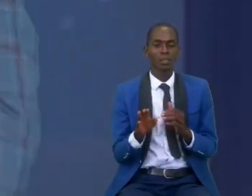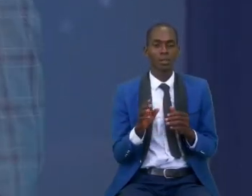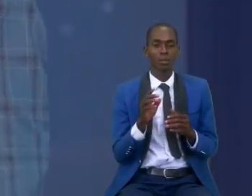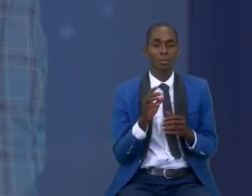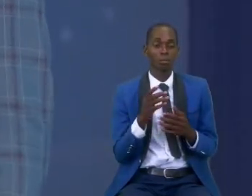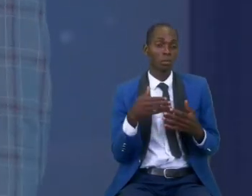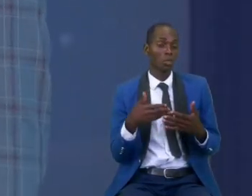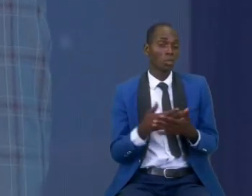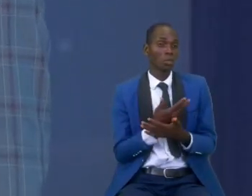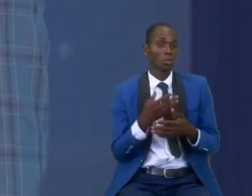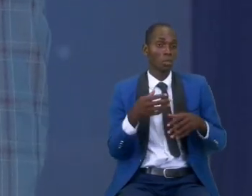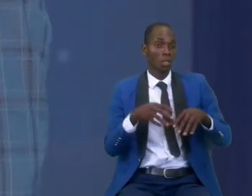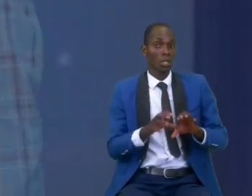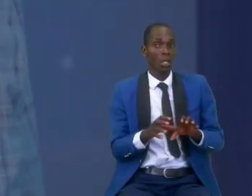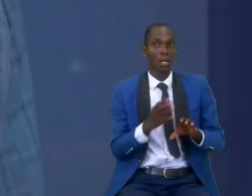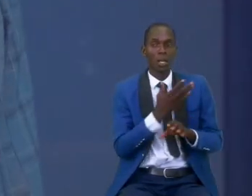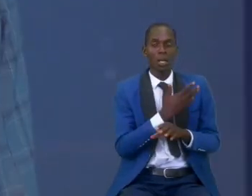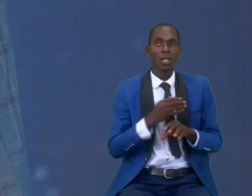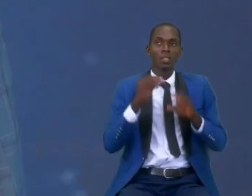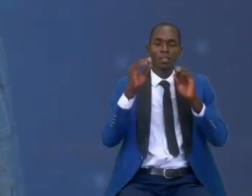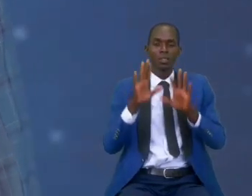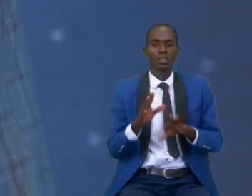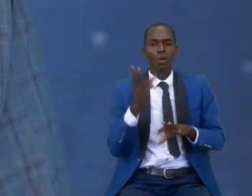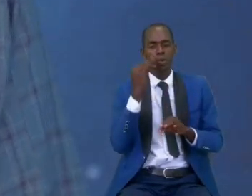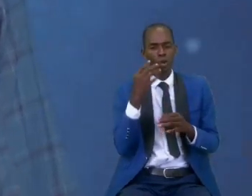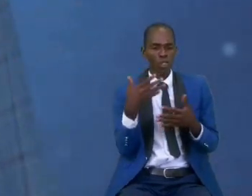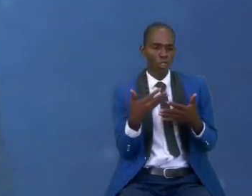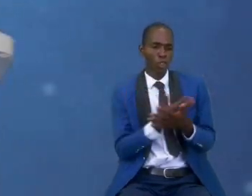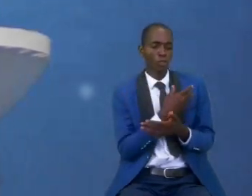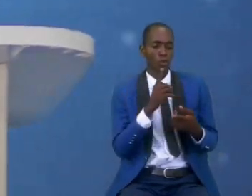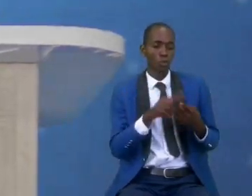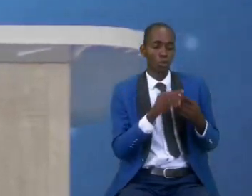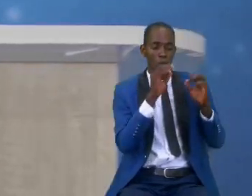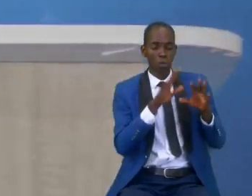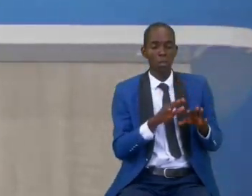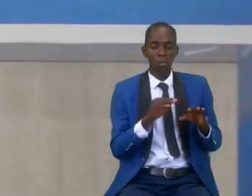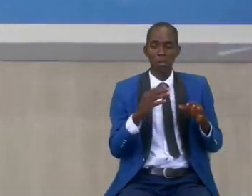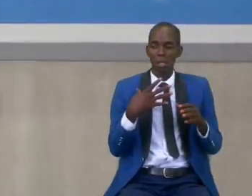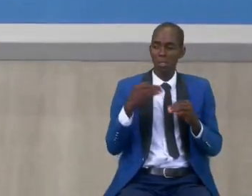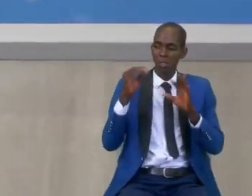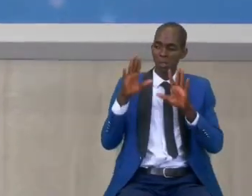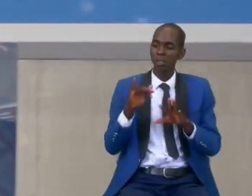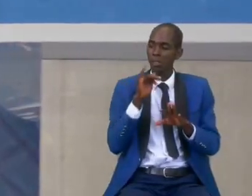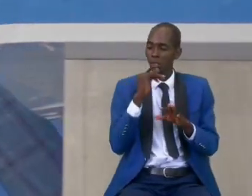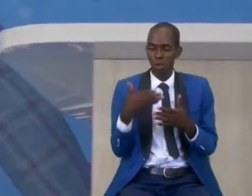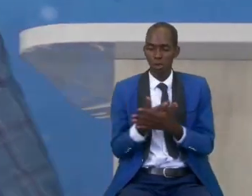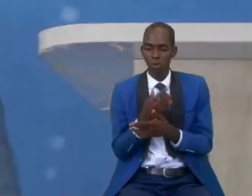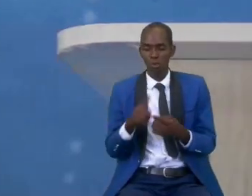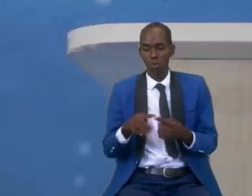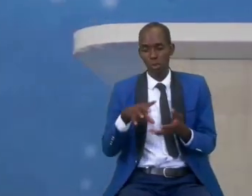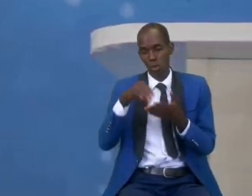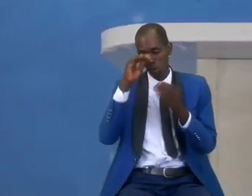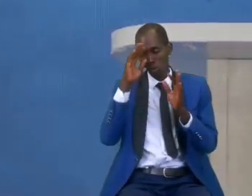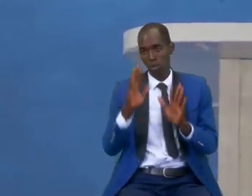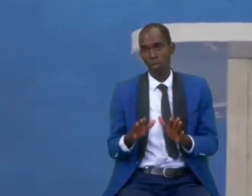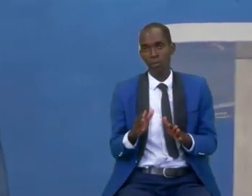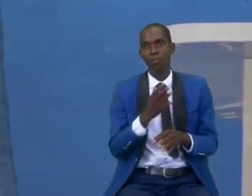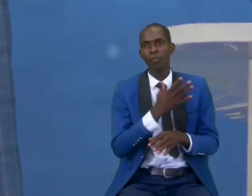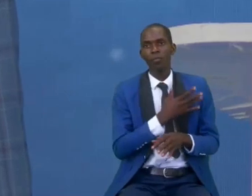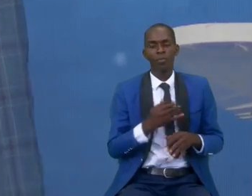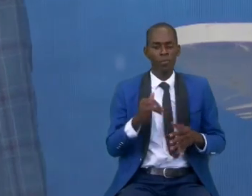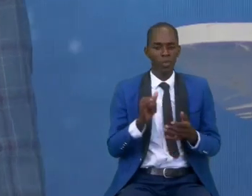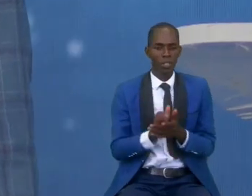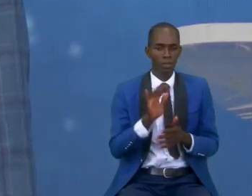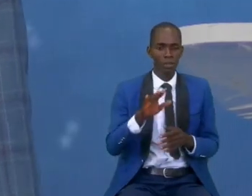were new to the teachers. And so he said, now you children, he called them children, students,